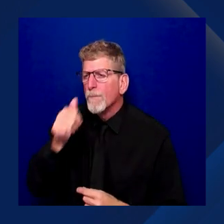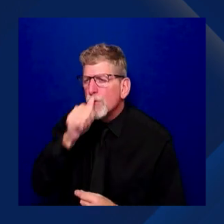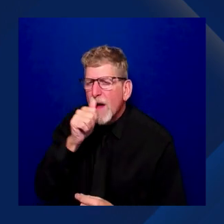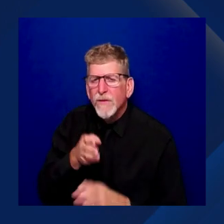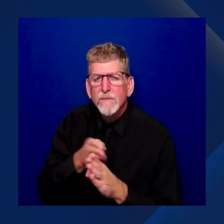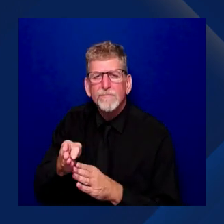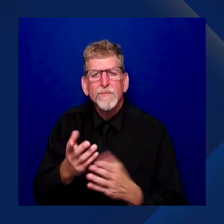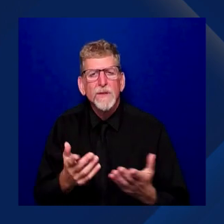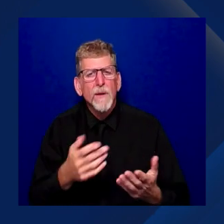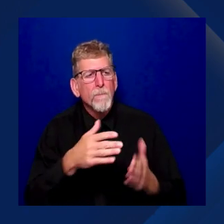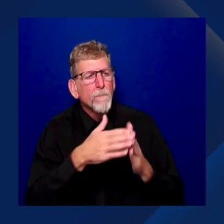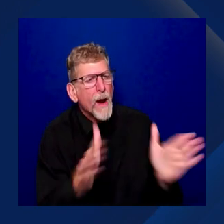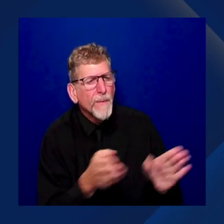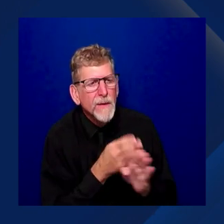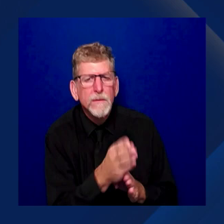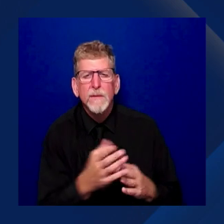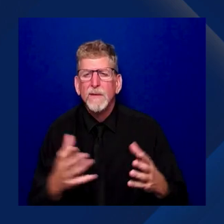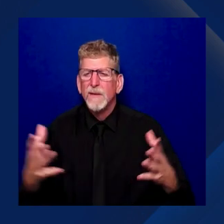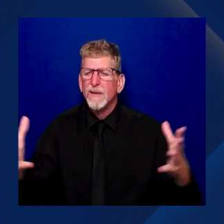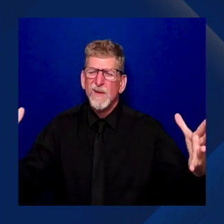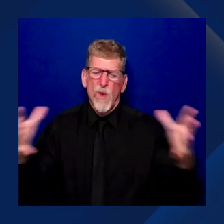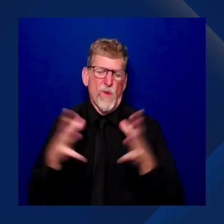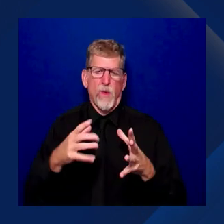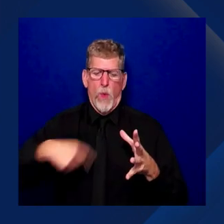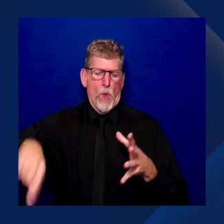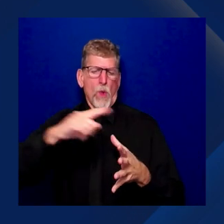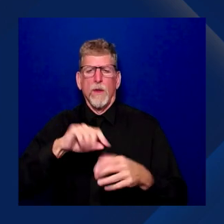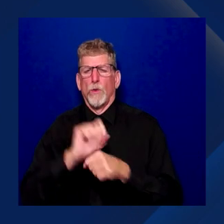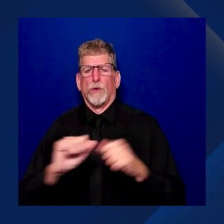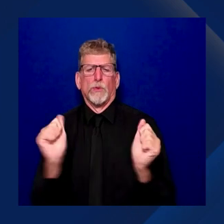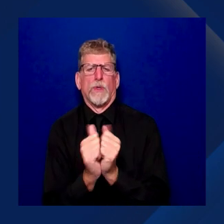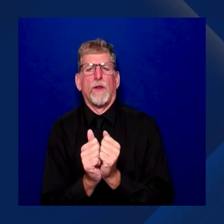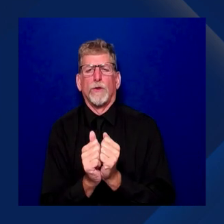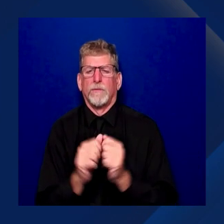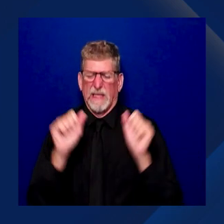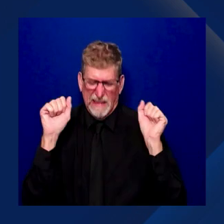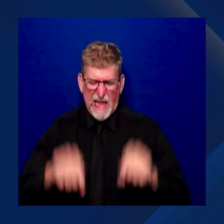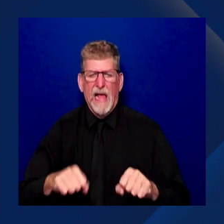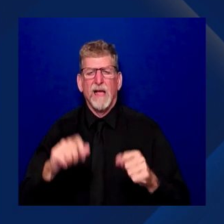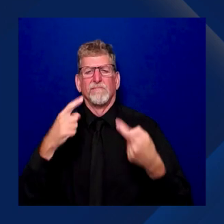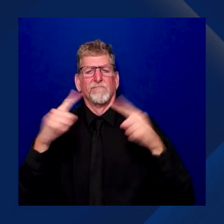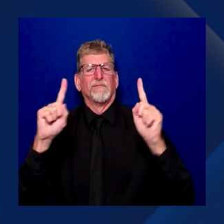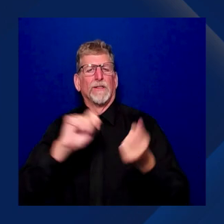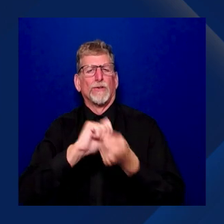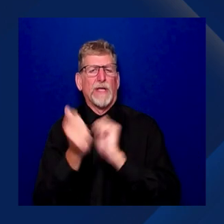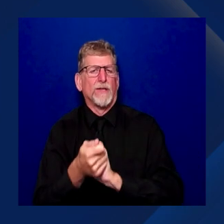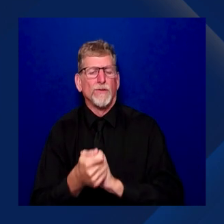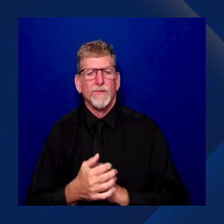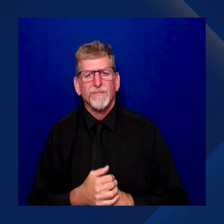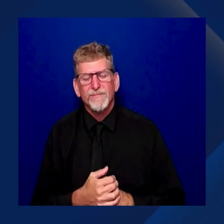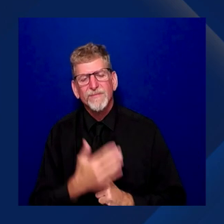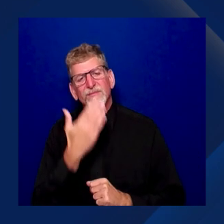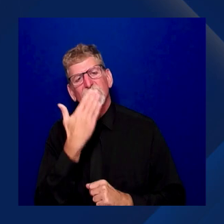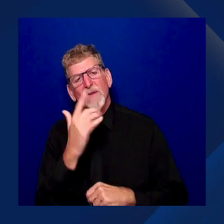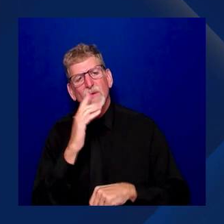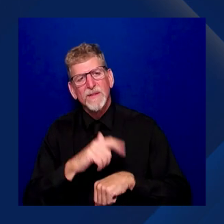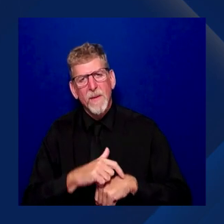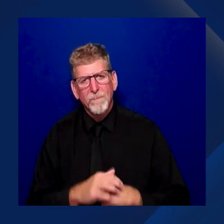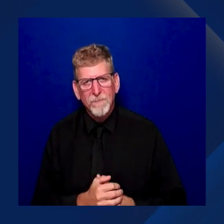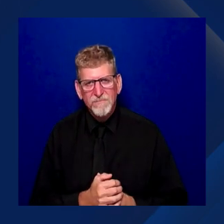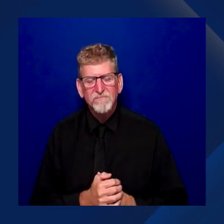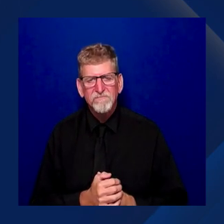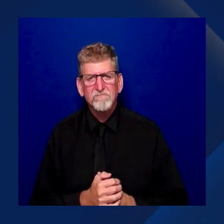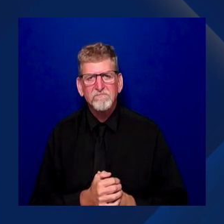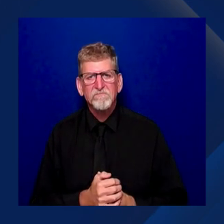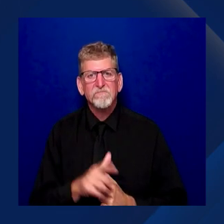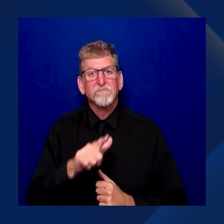is possible. Thank you for your time. Thank you, Dr. Bell. I'm gonna turn it over to Dr. Whitehair now to talk about the challenges